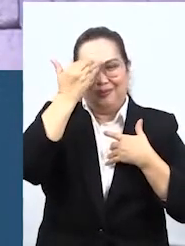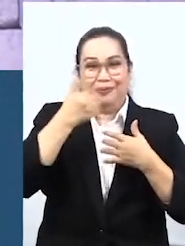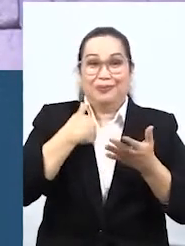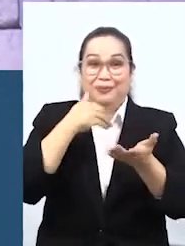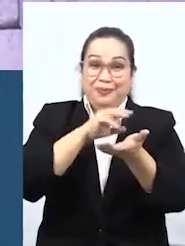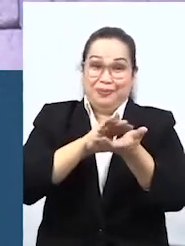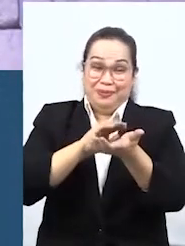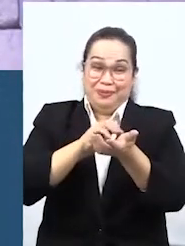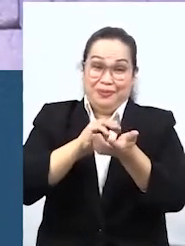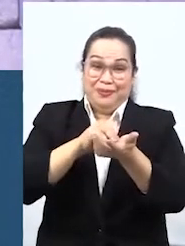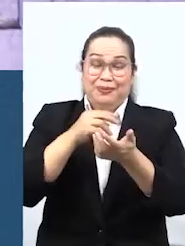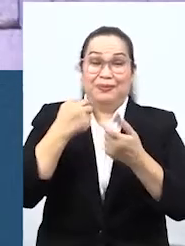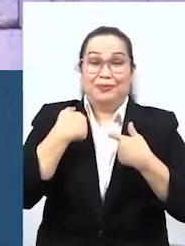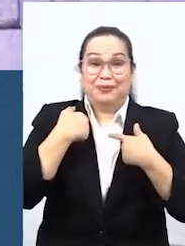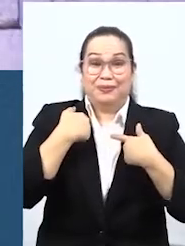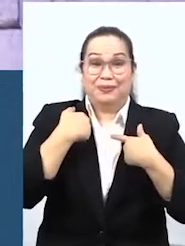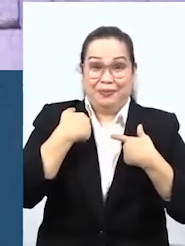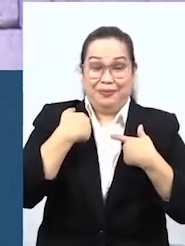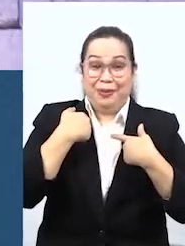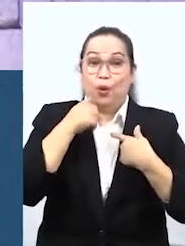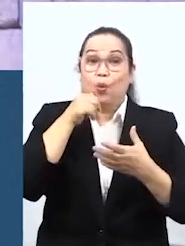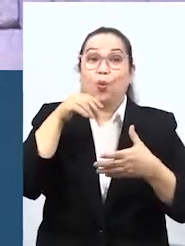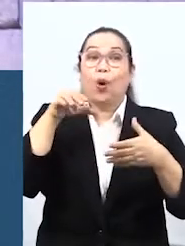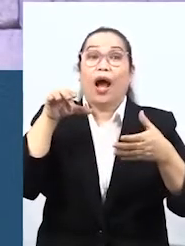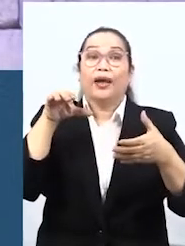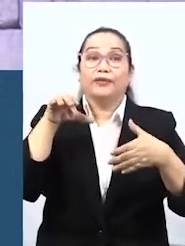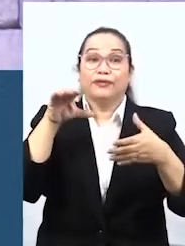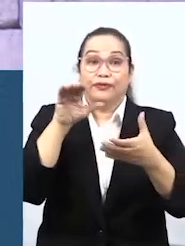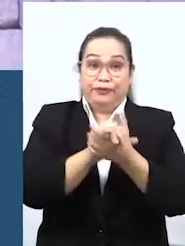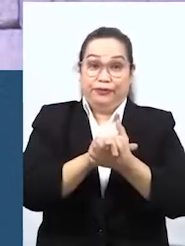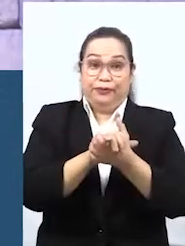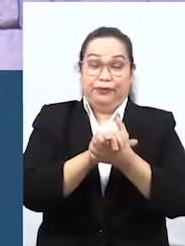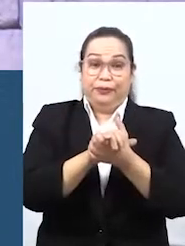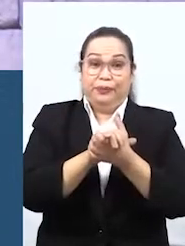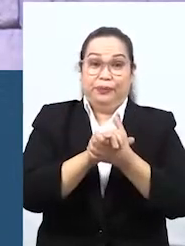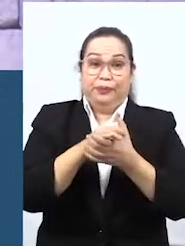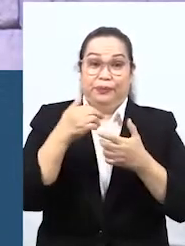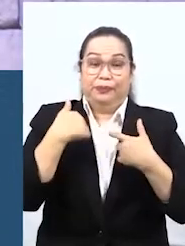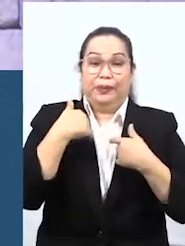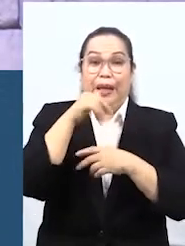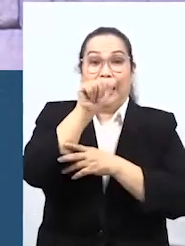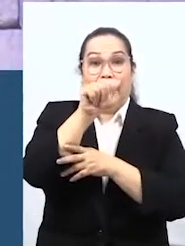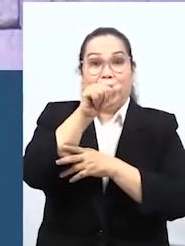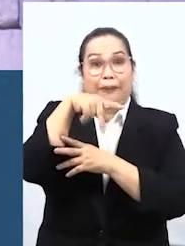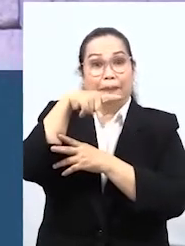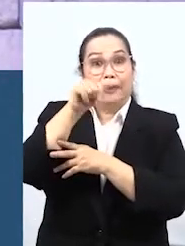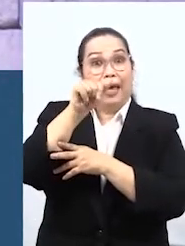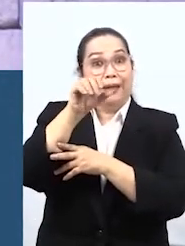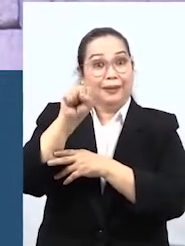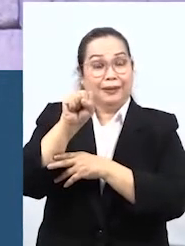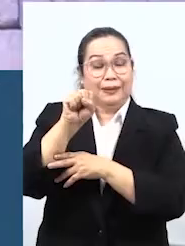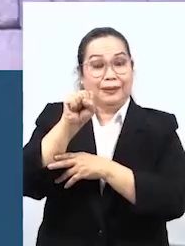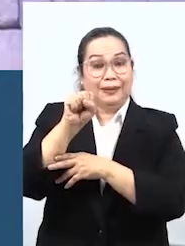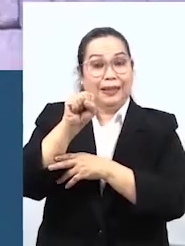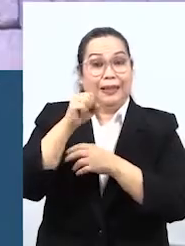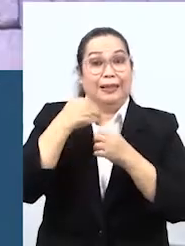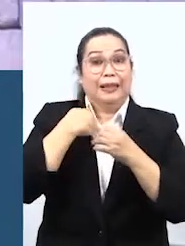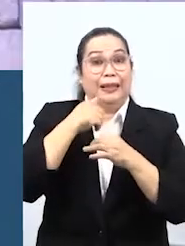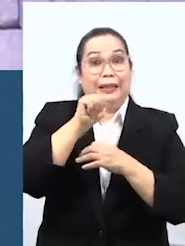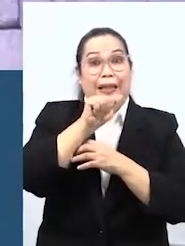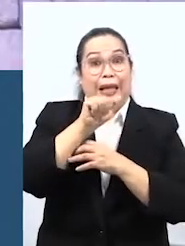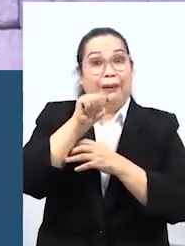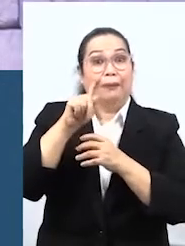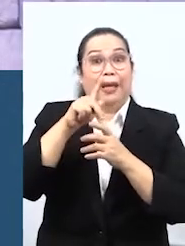terms He was she was diagnosed with a condition known as apas antiphospholipid antibody